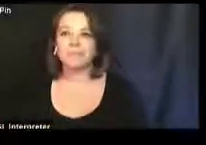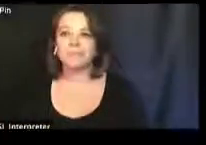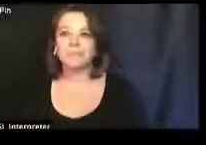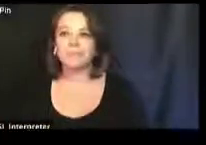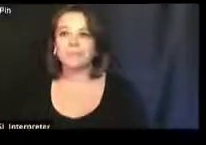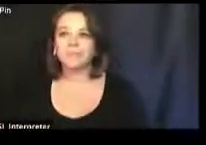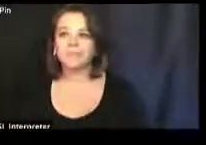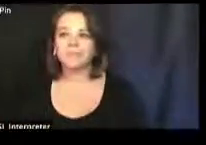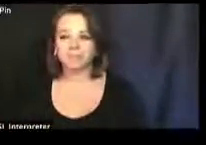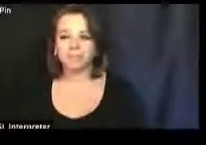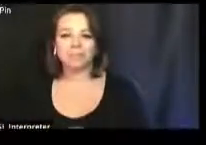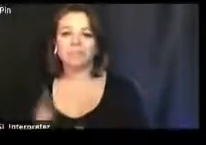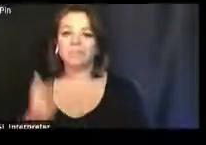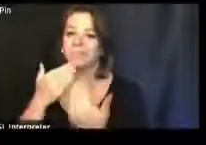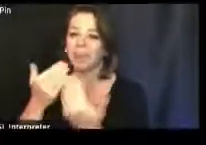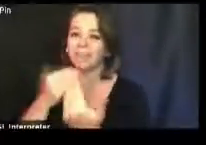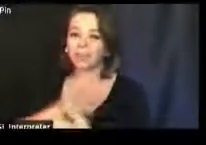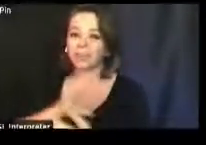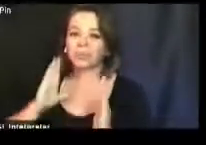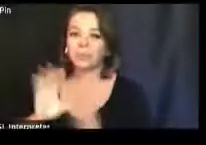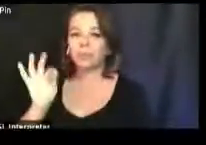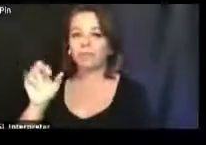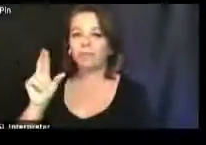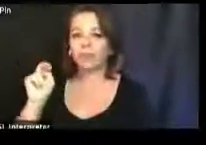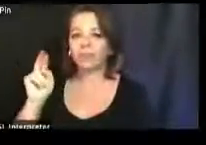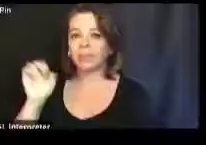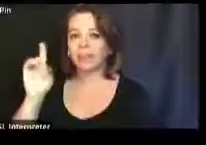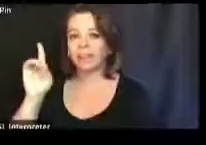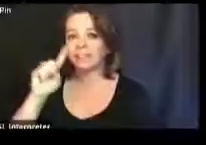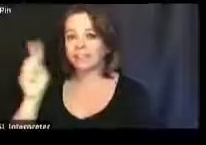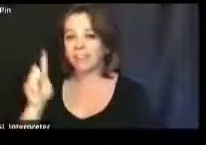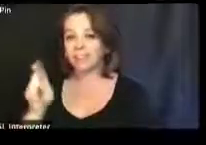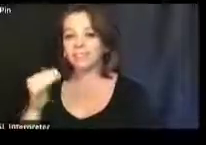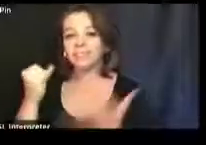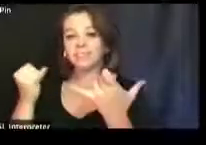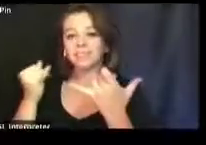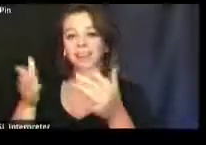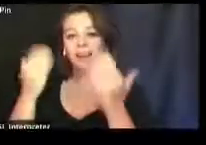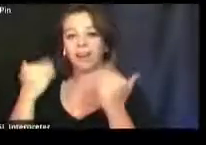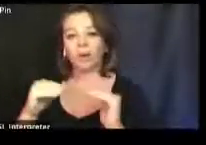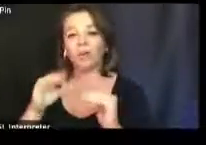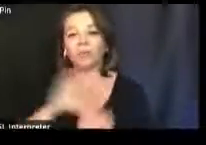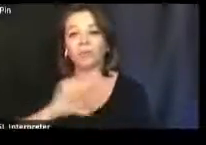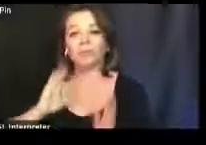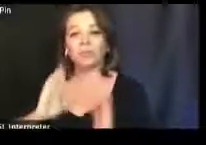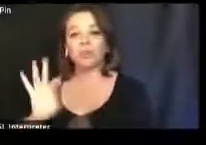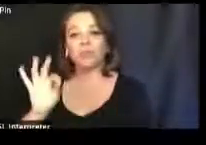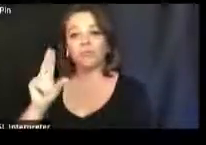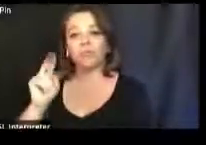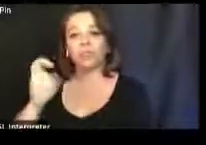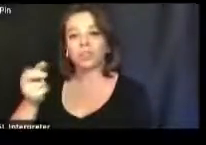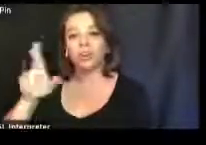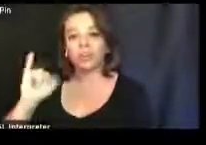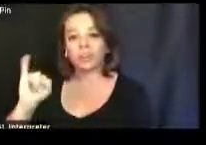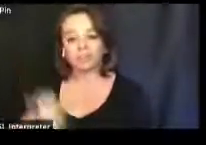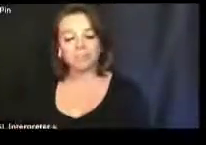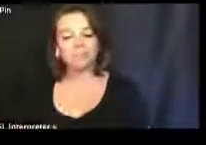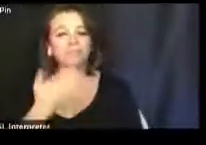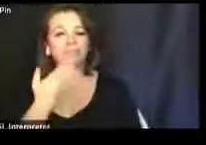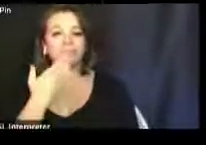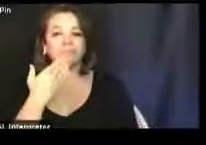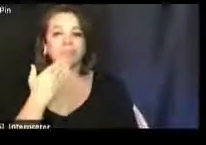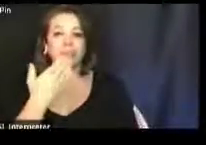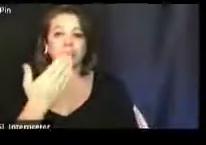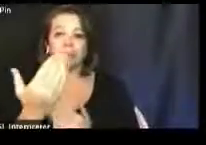Thank you, Commissioner Fernandez. We have Commissioner Neil Fornashari. Morning, California and LA County. I'm